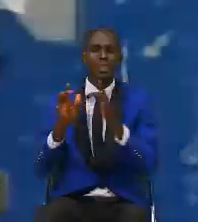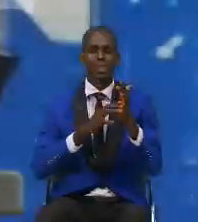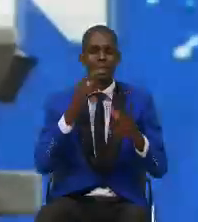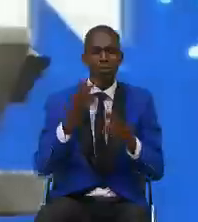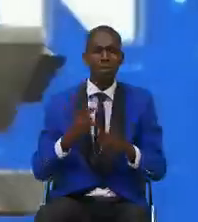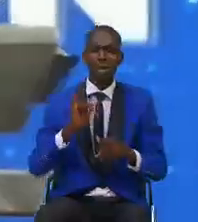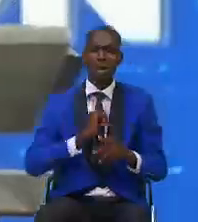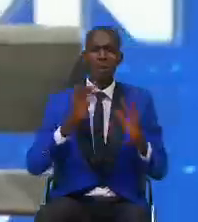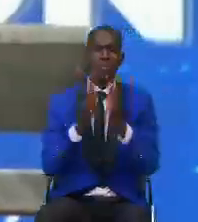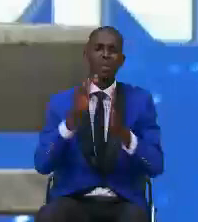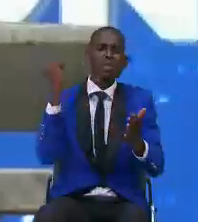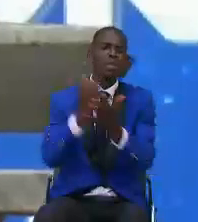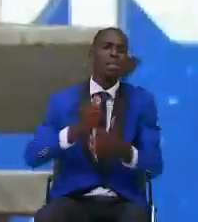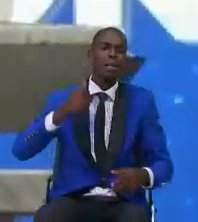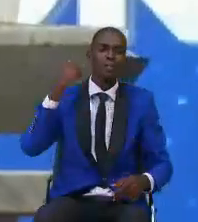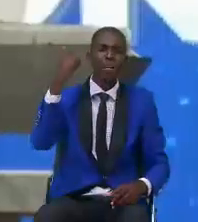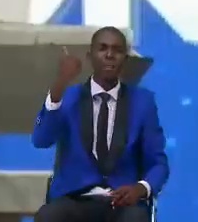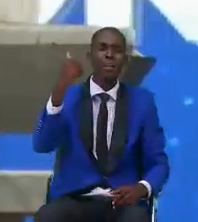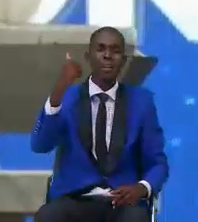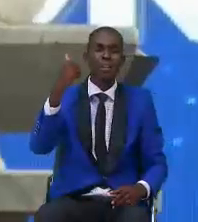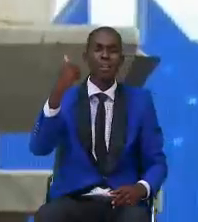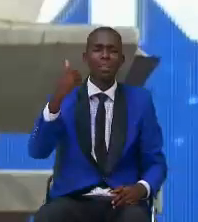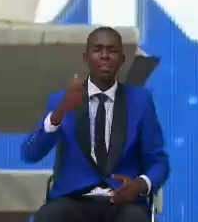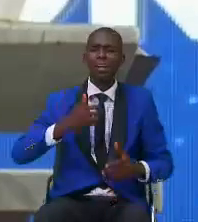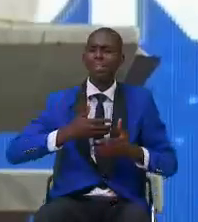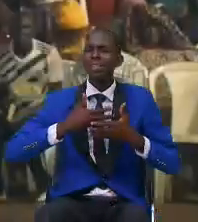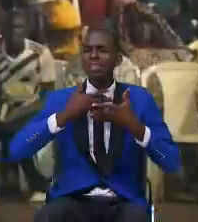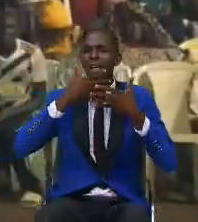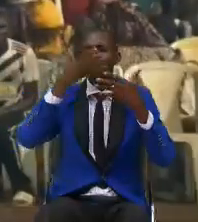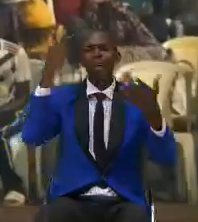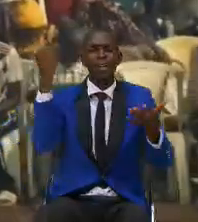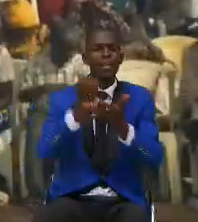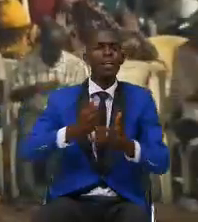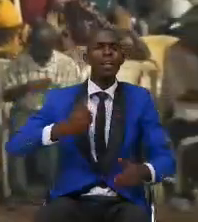have answered. In Jesus' name, I pray.